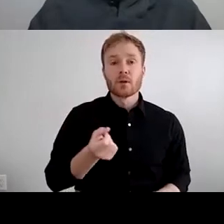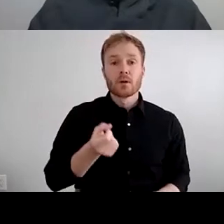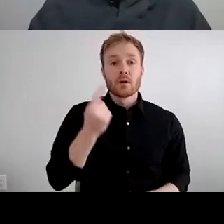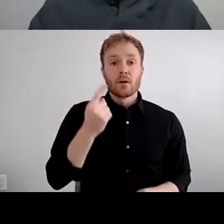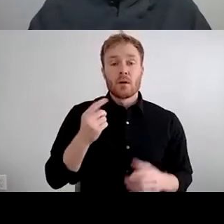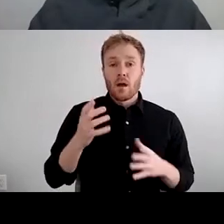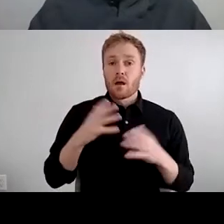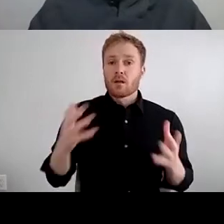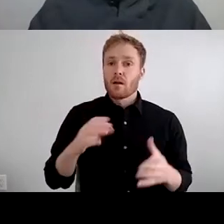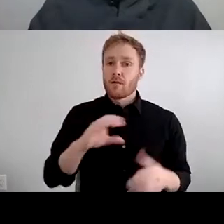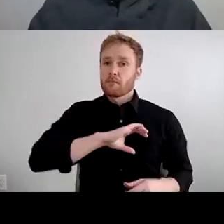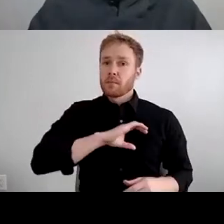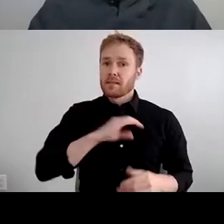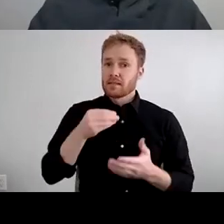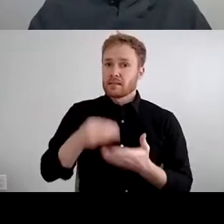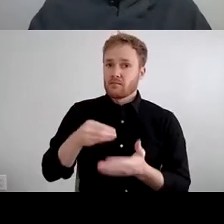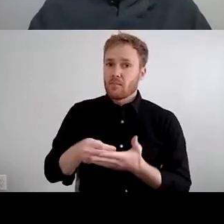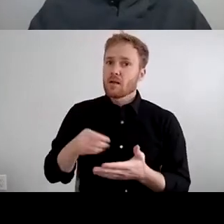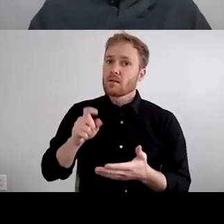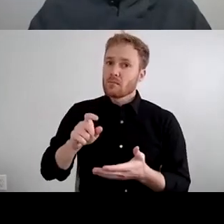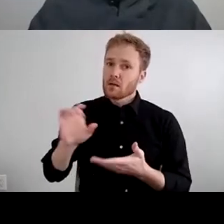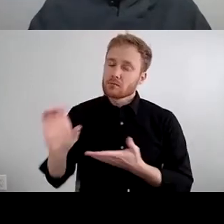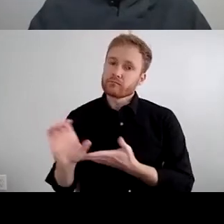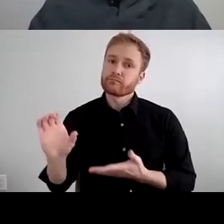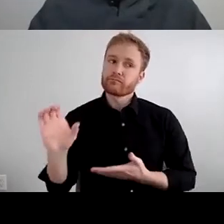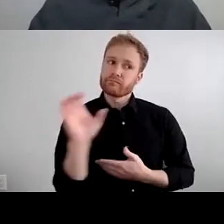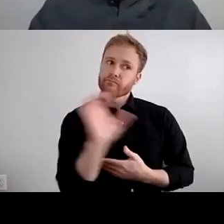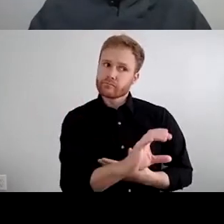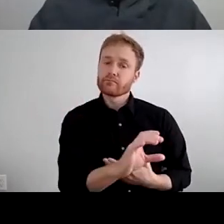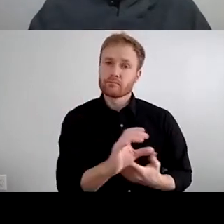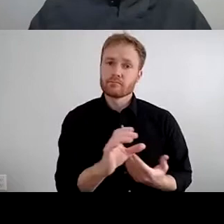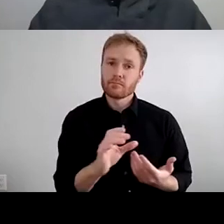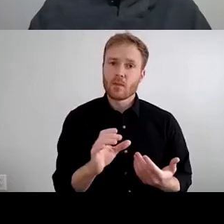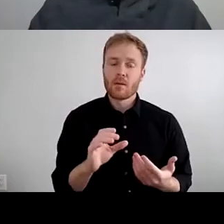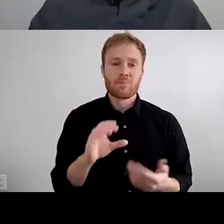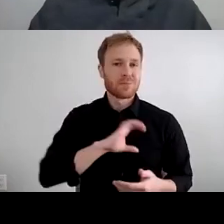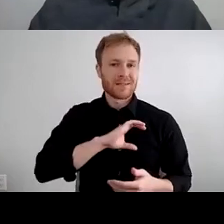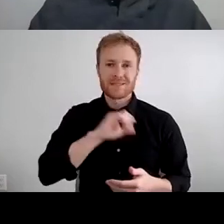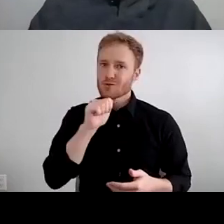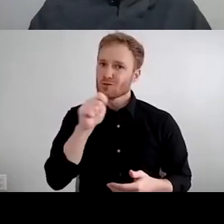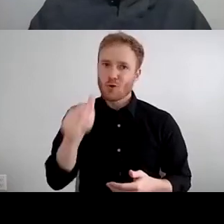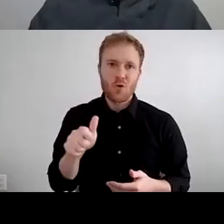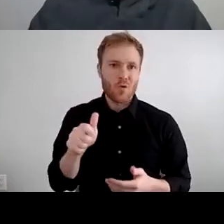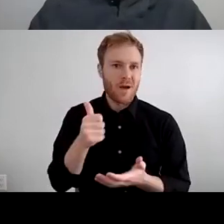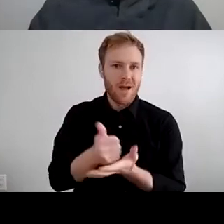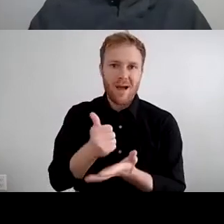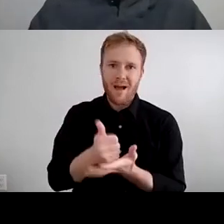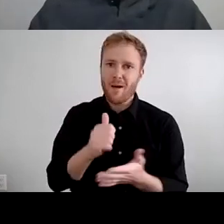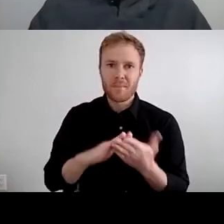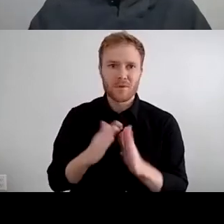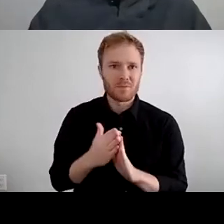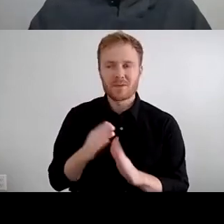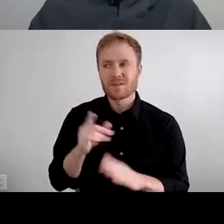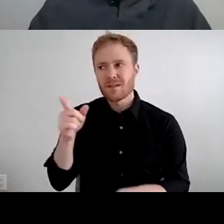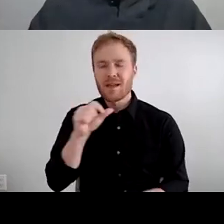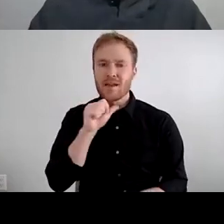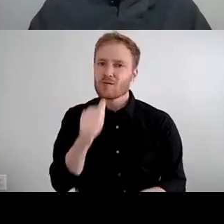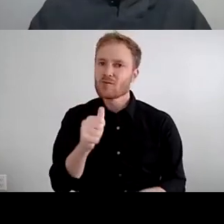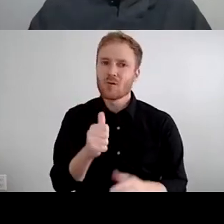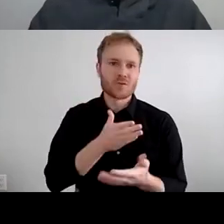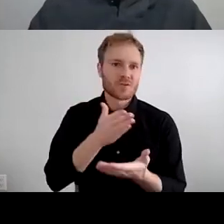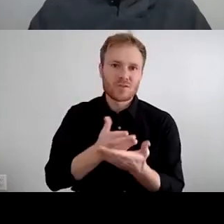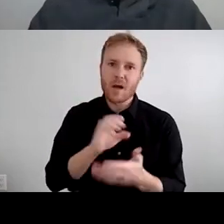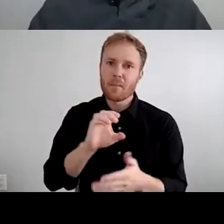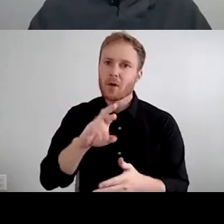must be reallocated to endeavors like this throughout the city. Police do not help communities. They do not stop crime.